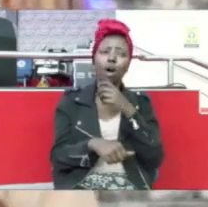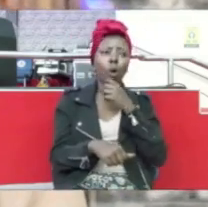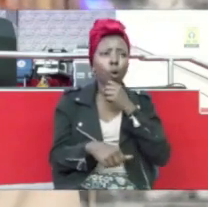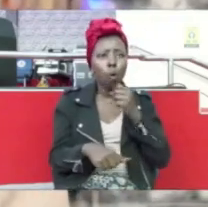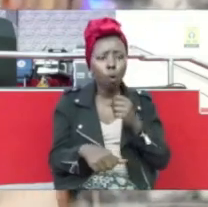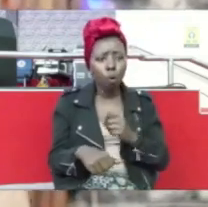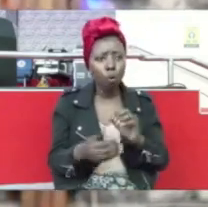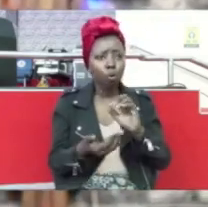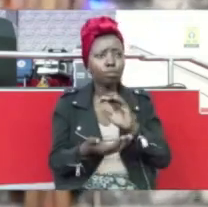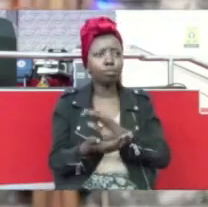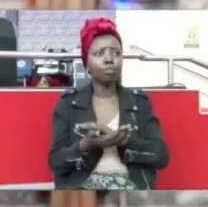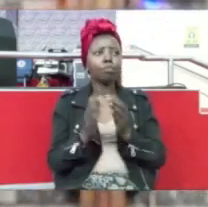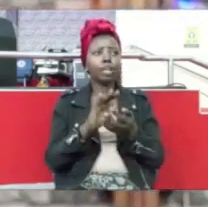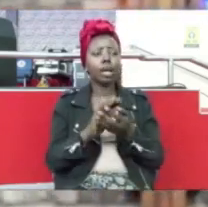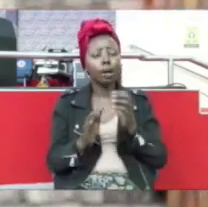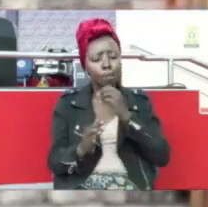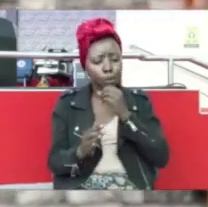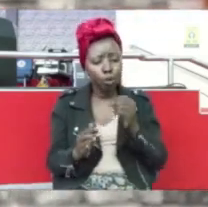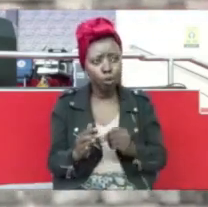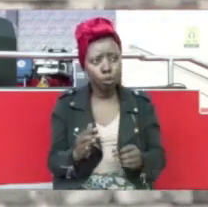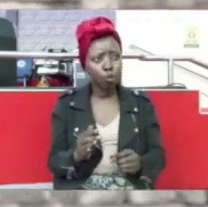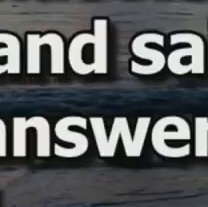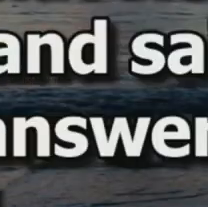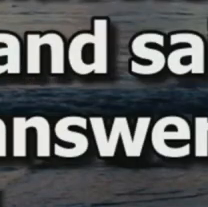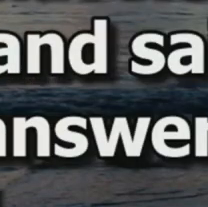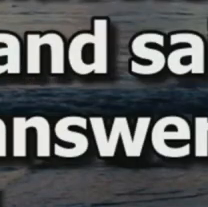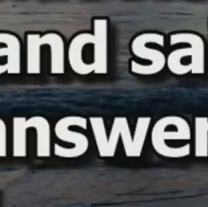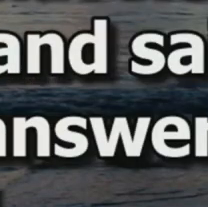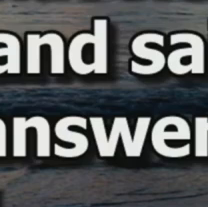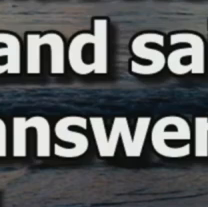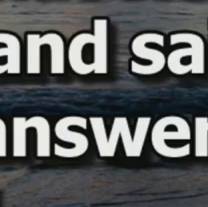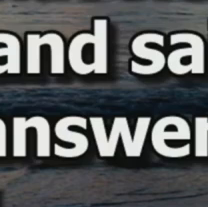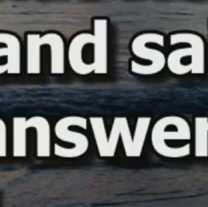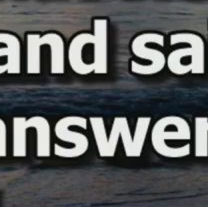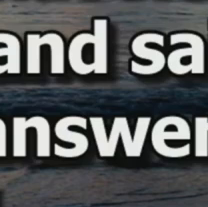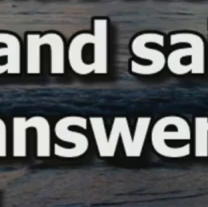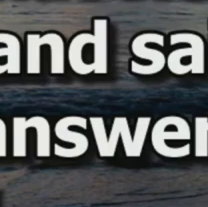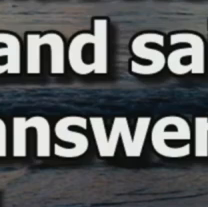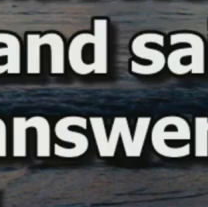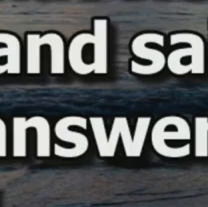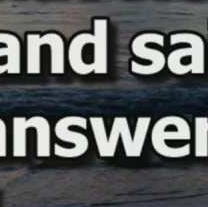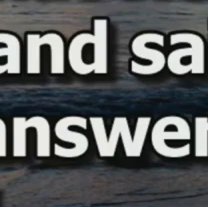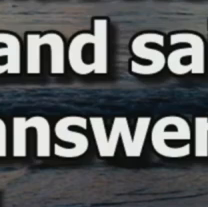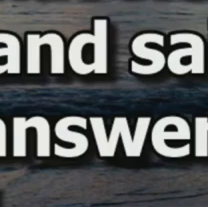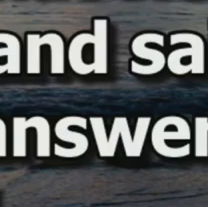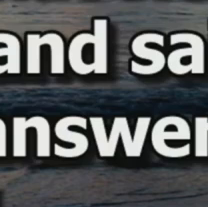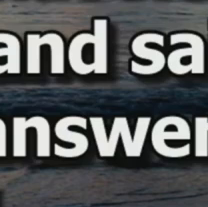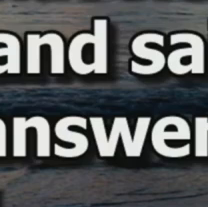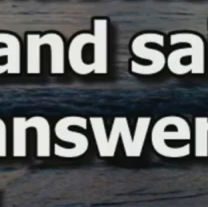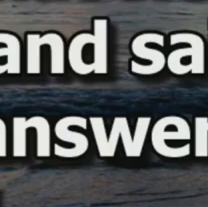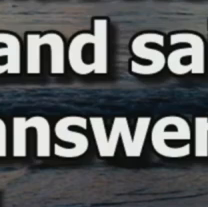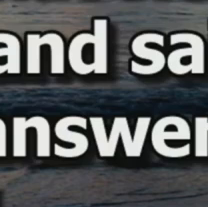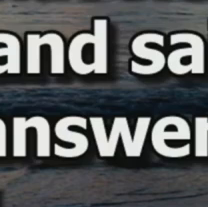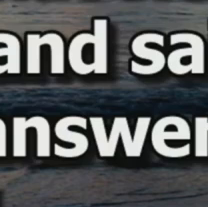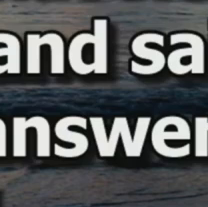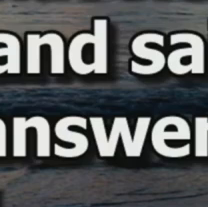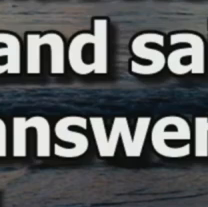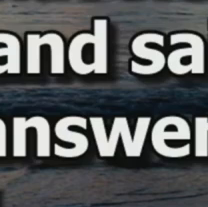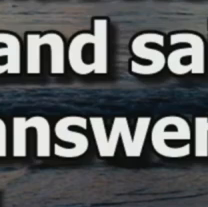becoming old, and his time of exiting the world is just about. Wakati Isaka alitambua ya